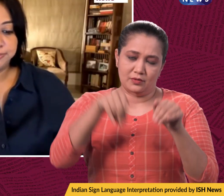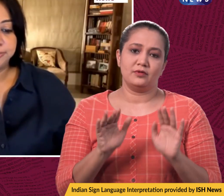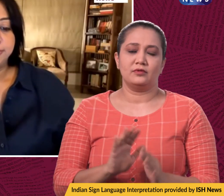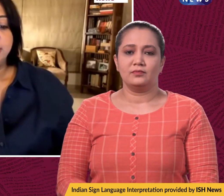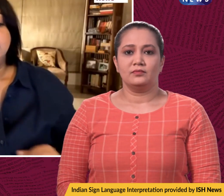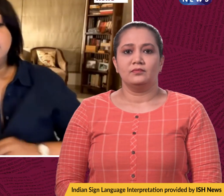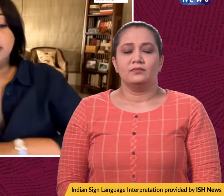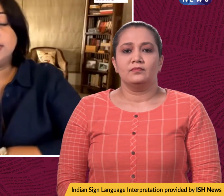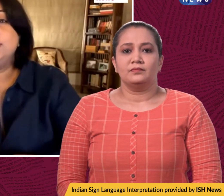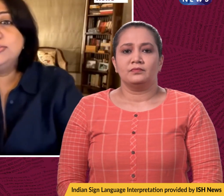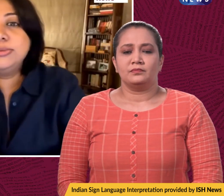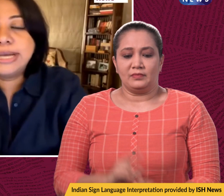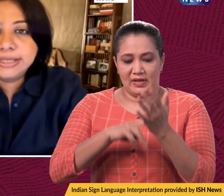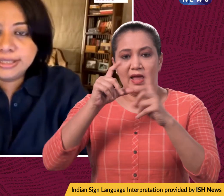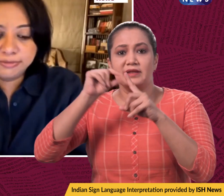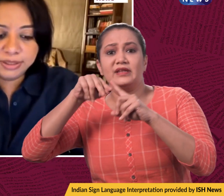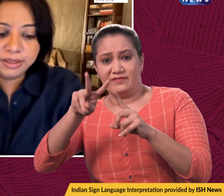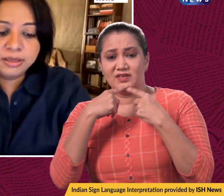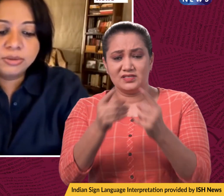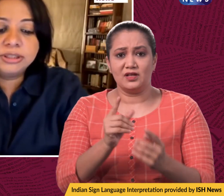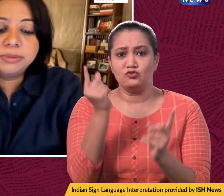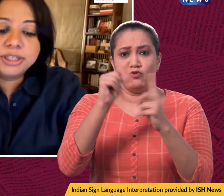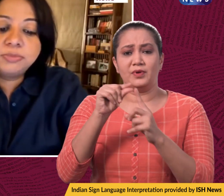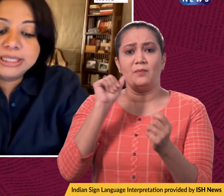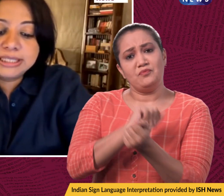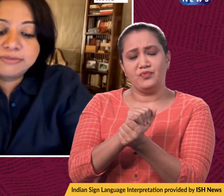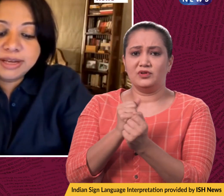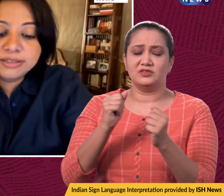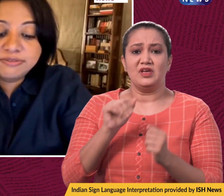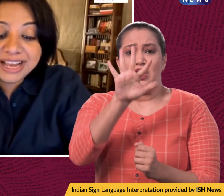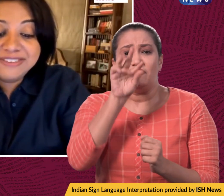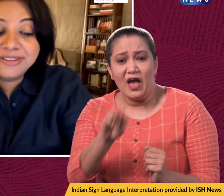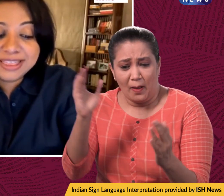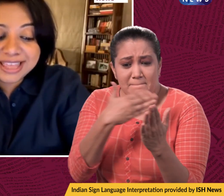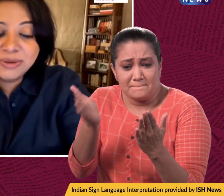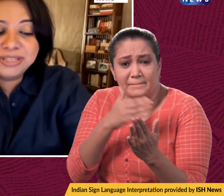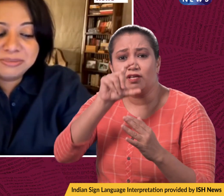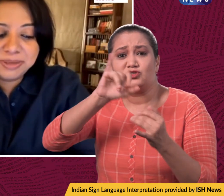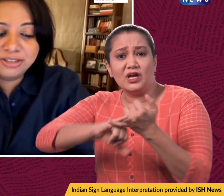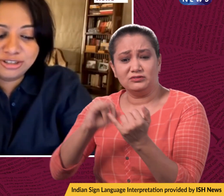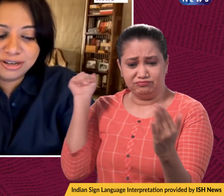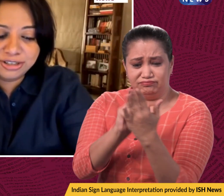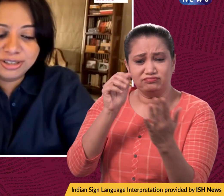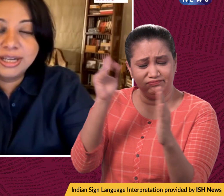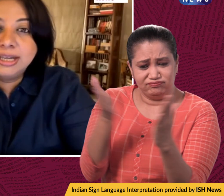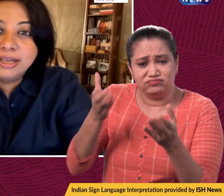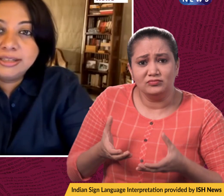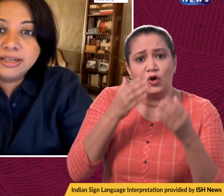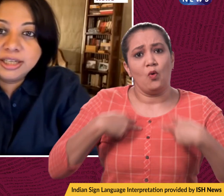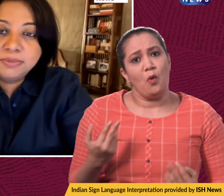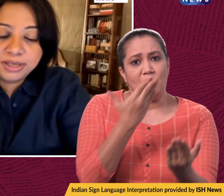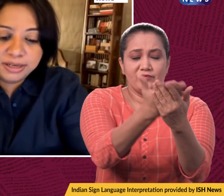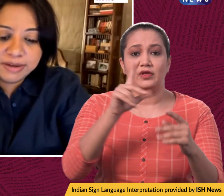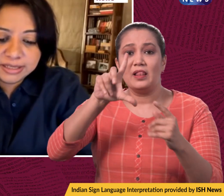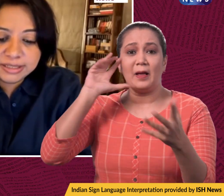January. According to NDTV, Uttar Pradesh police has filed a 5,000-page charge sheet in